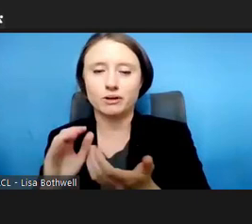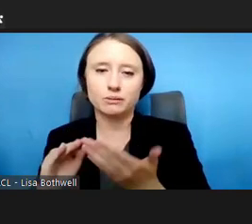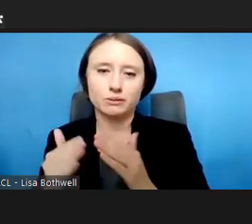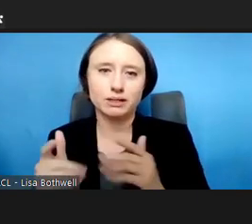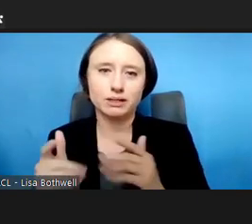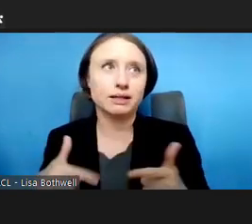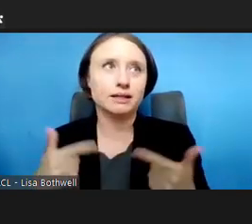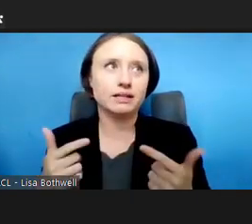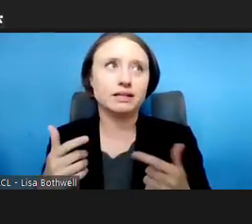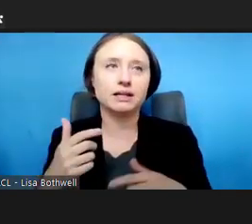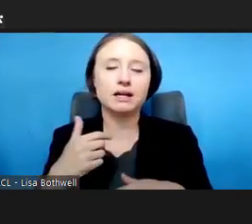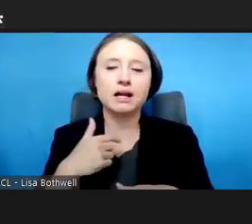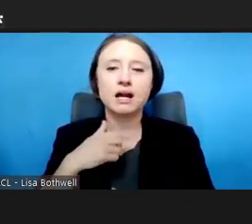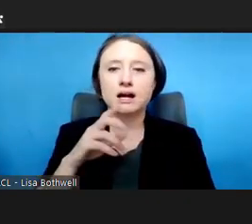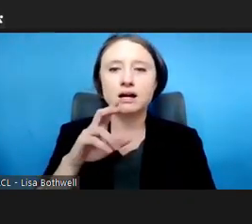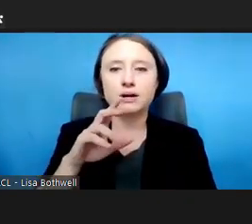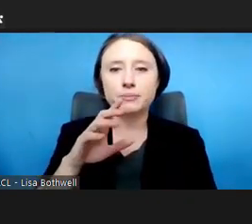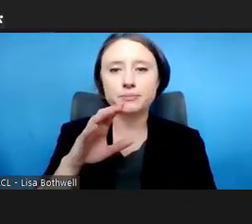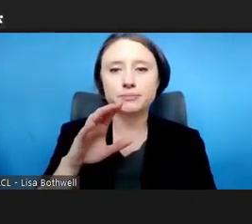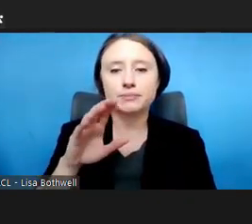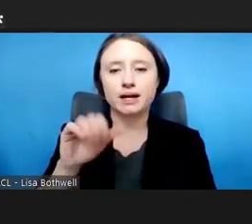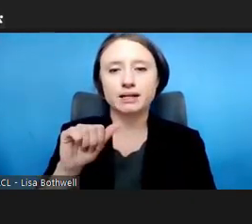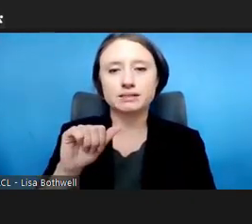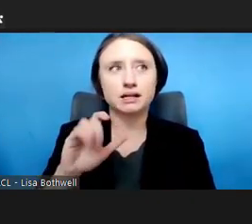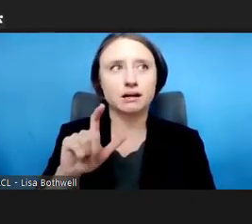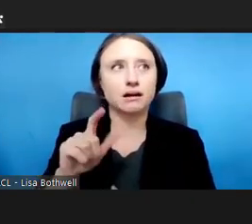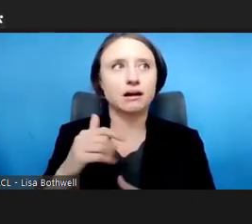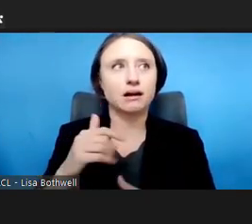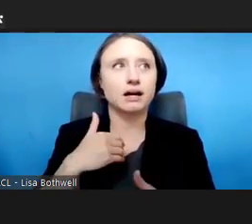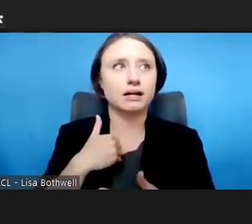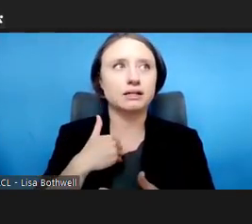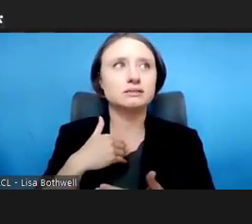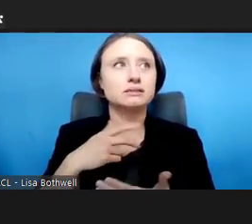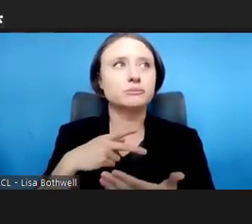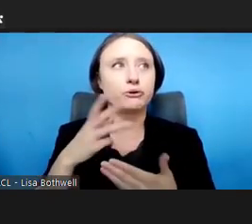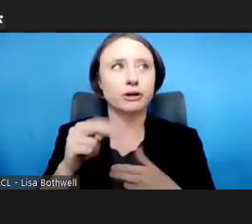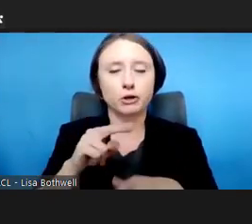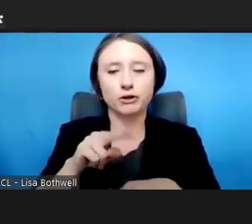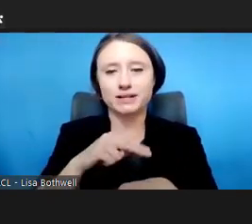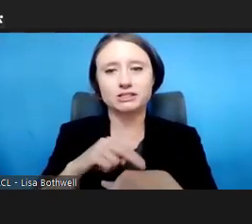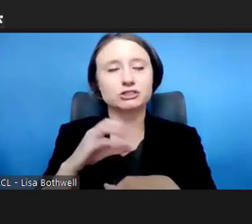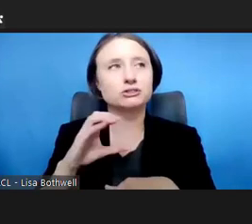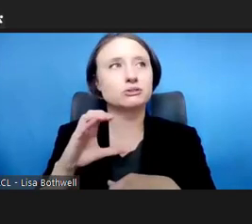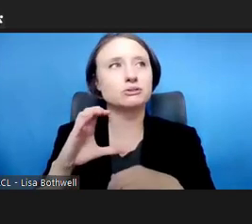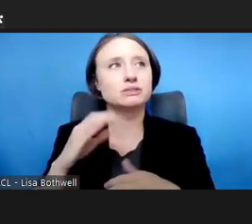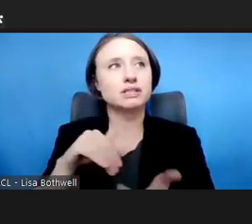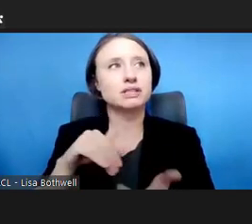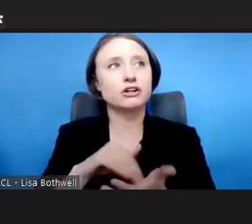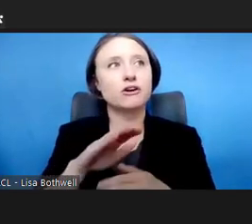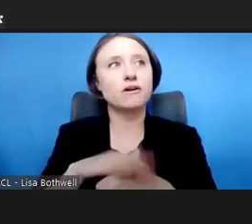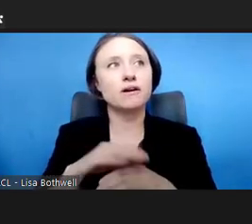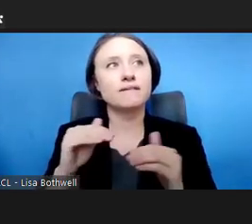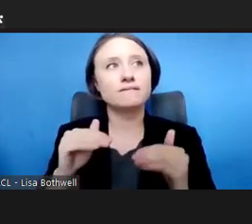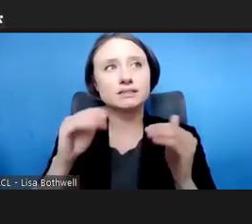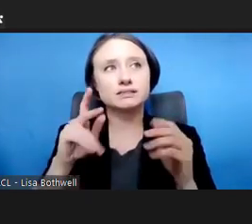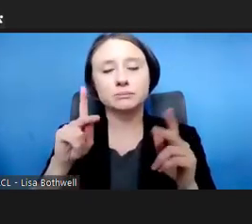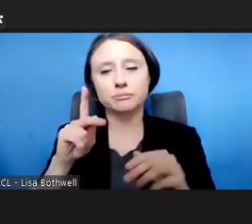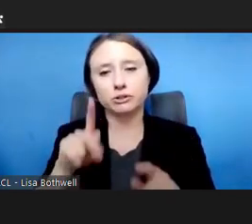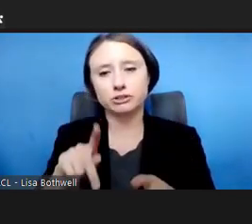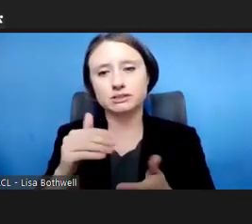of assessing their needs and being able to support them in their community life.